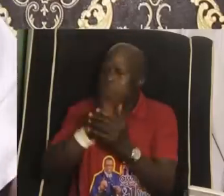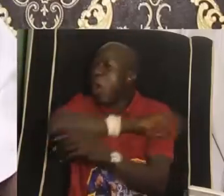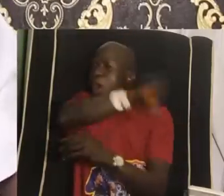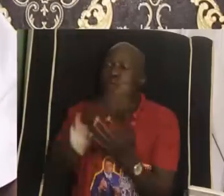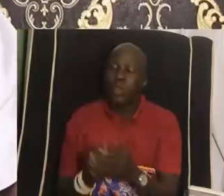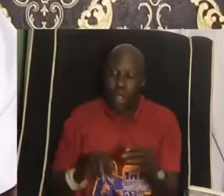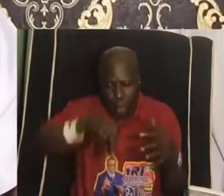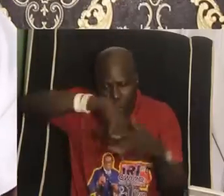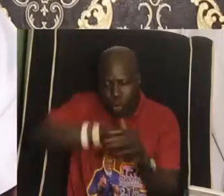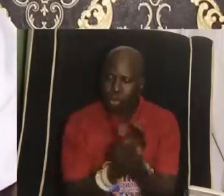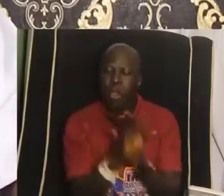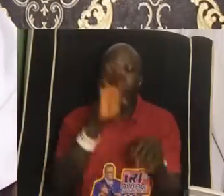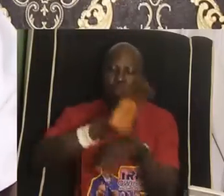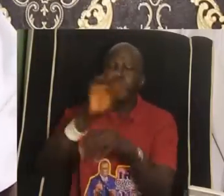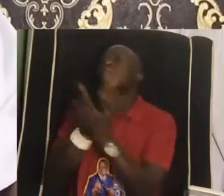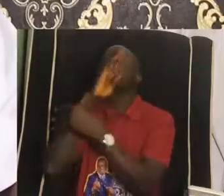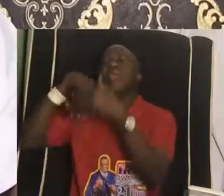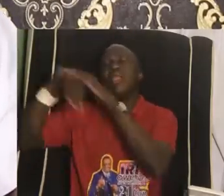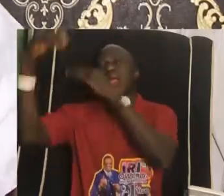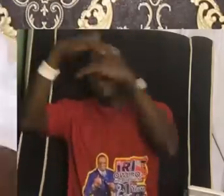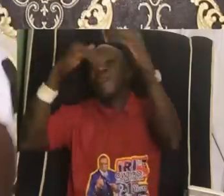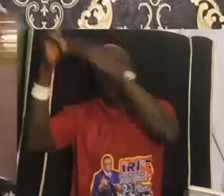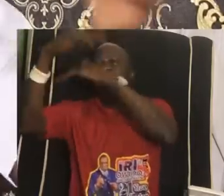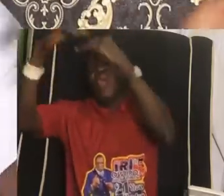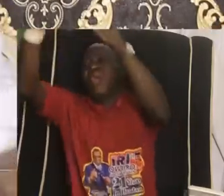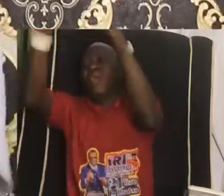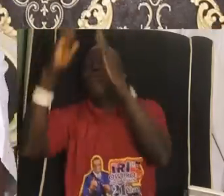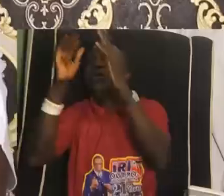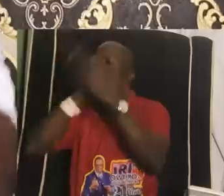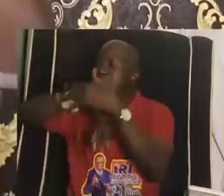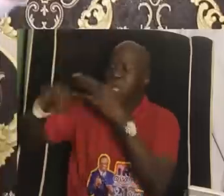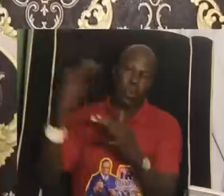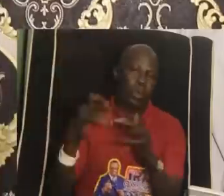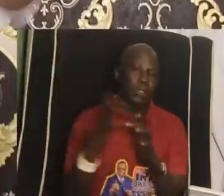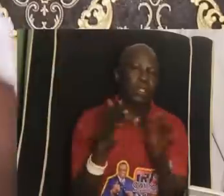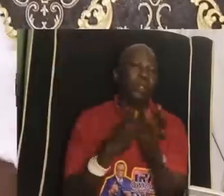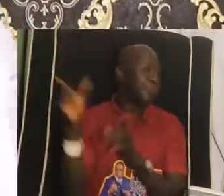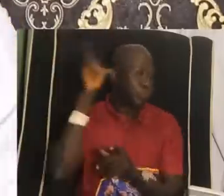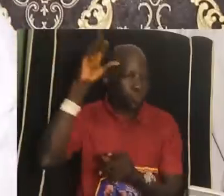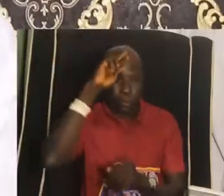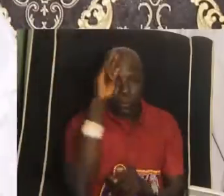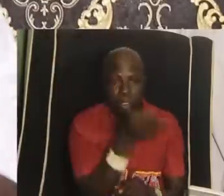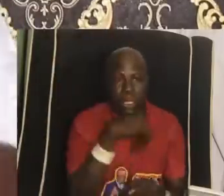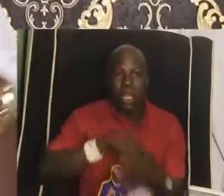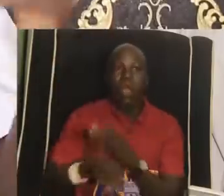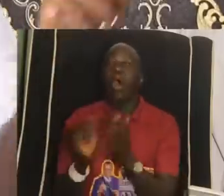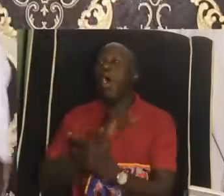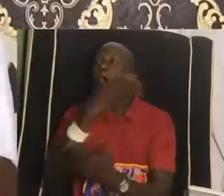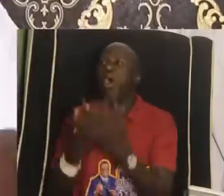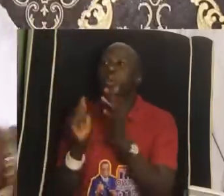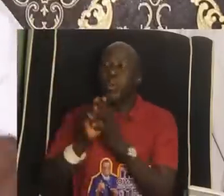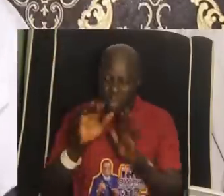That's why the roots of this commission is in heaven. They portion in the name of Jesus. Listen to me.